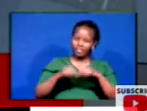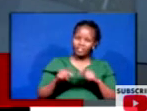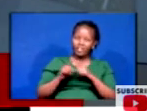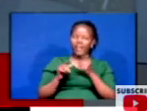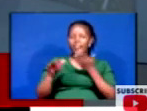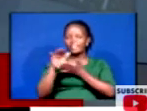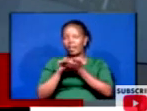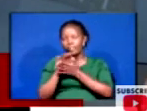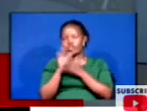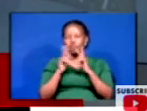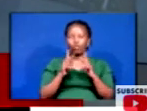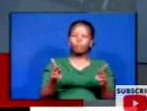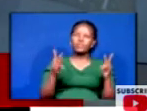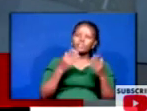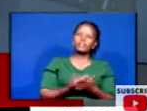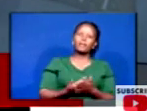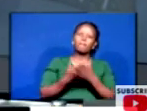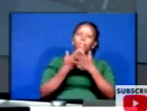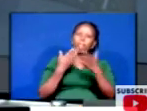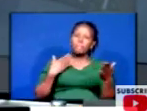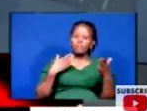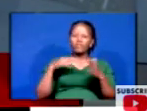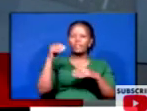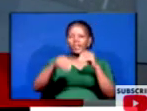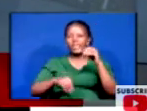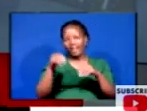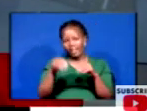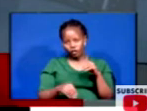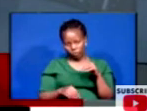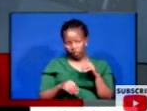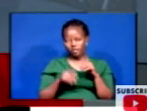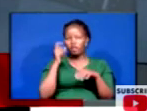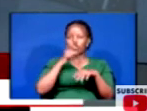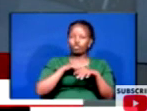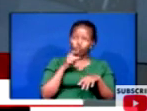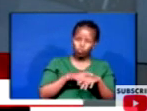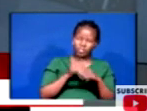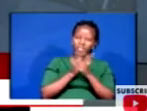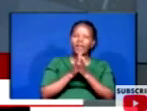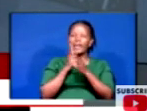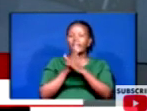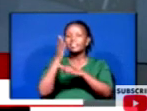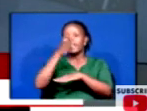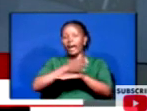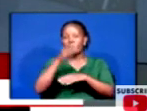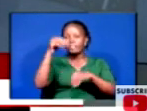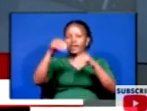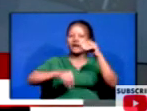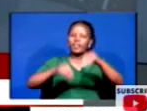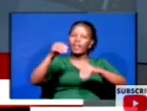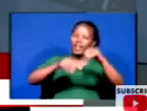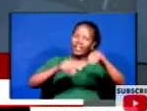way before elections are held, during the election, and even after the election. They bring all stakeholders. They look at